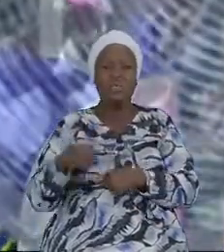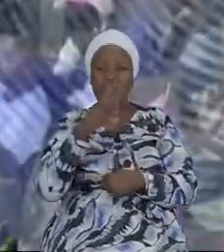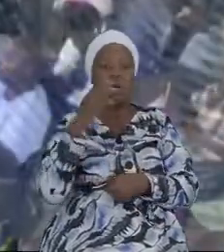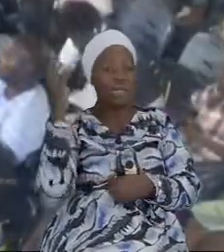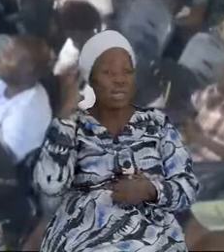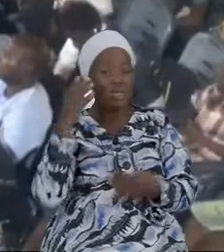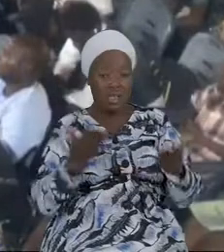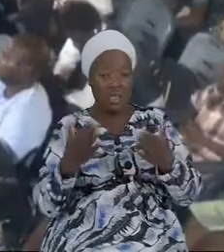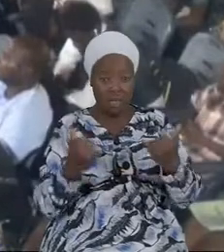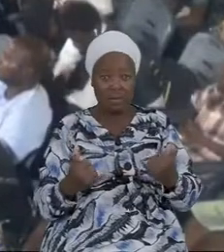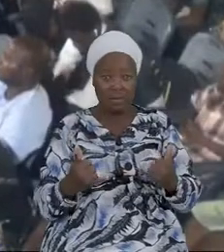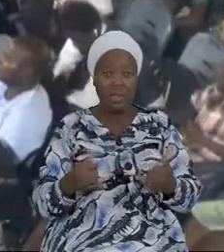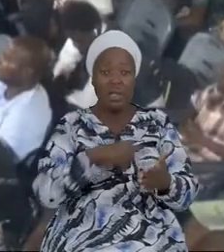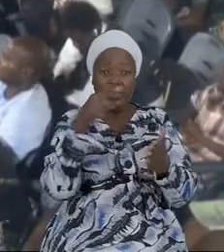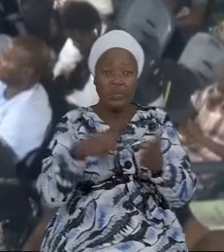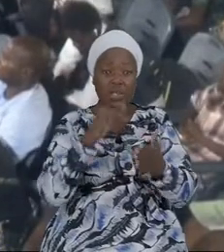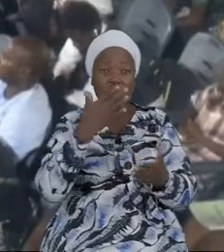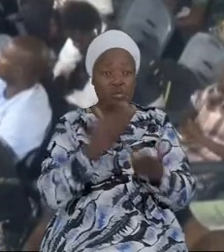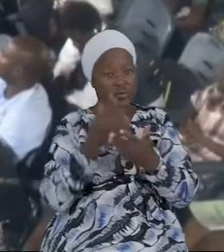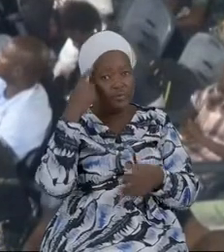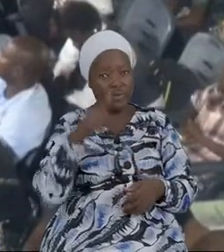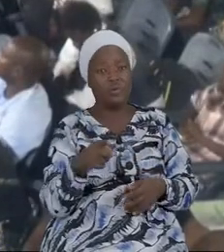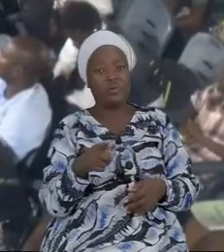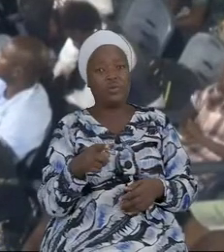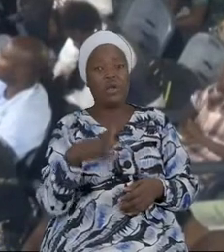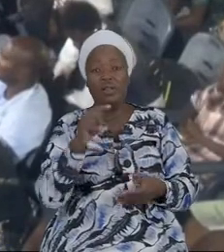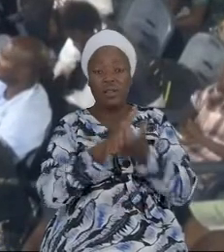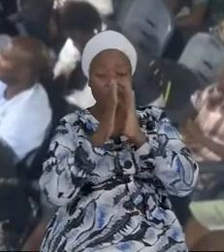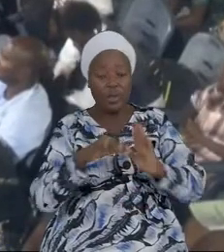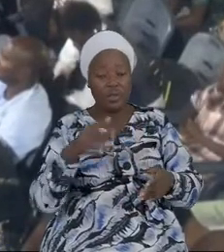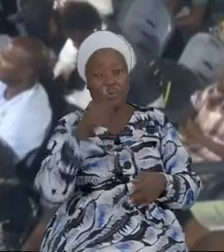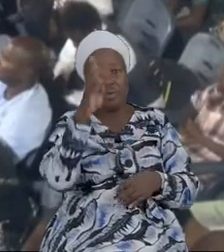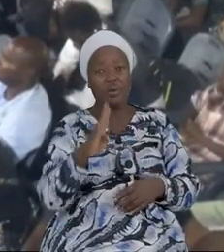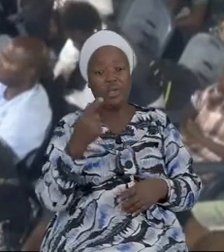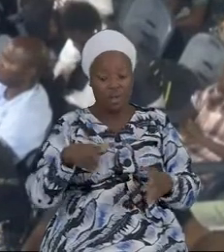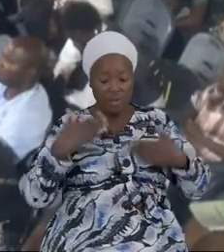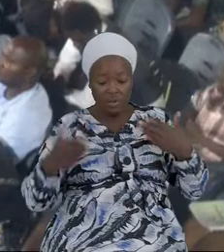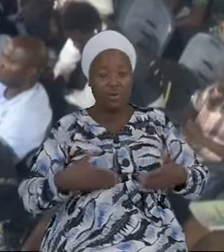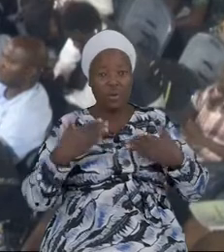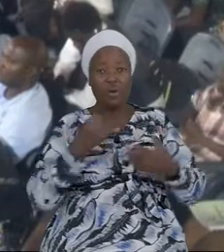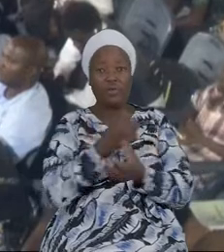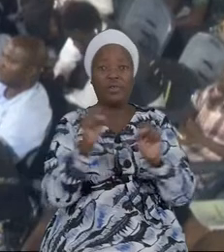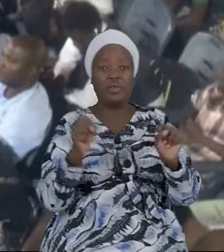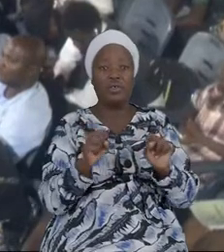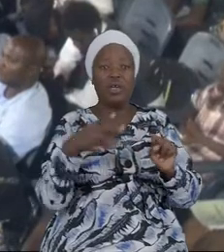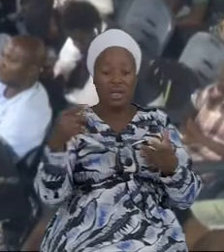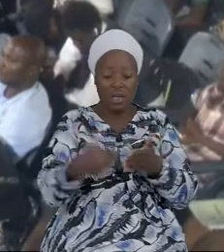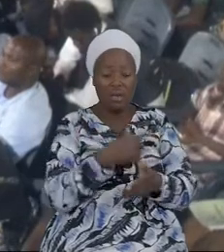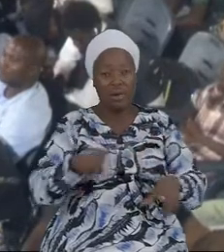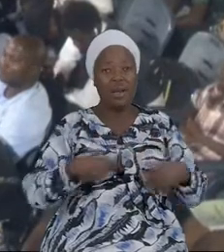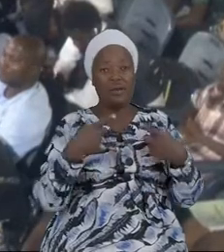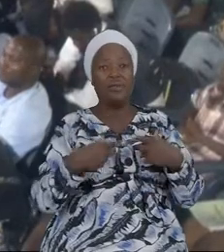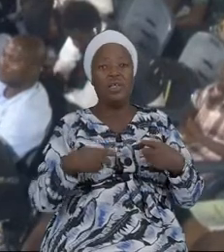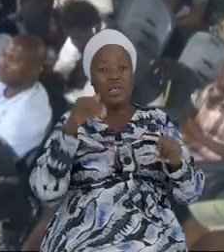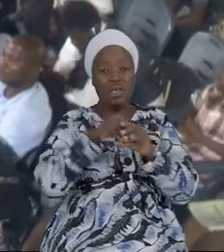now. This is good for you. The peace of God, the joy of salvation, the new life